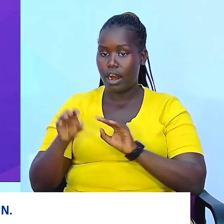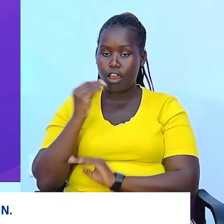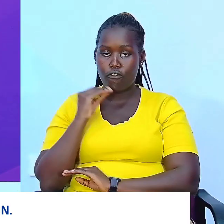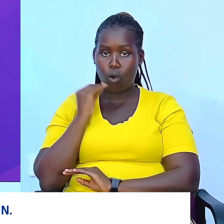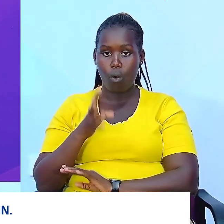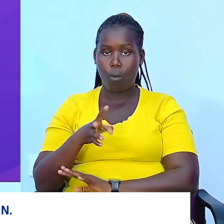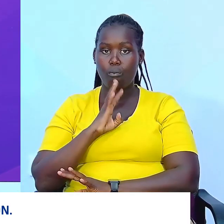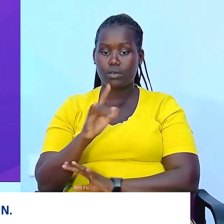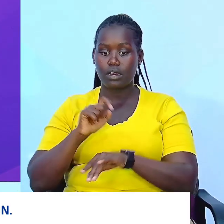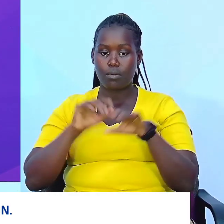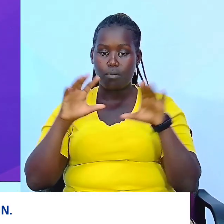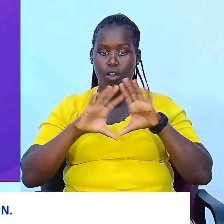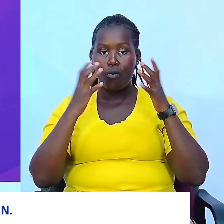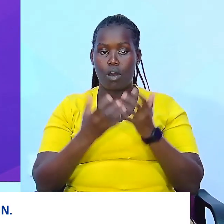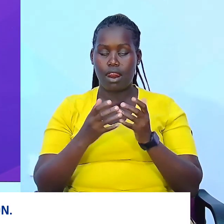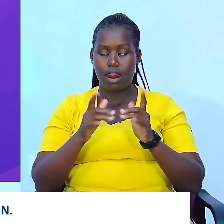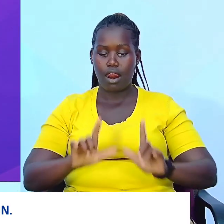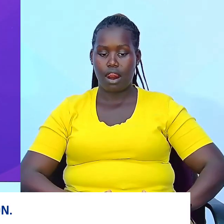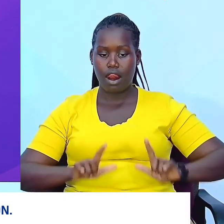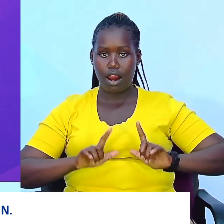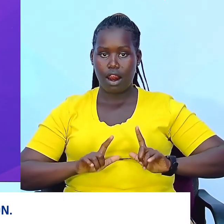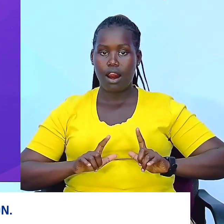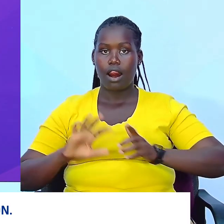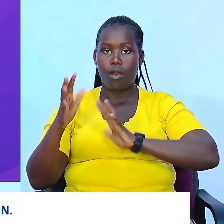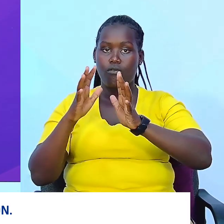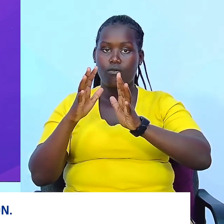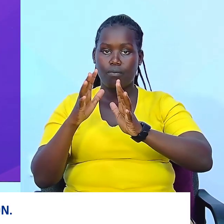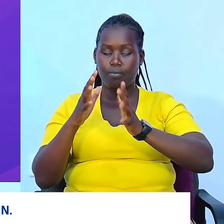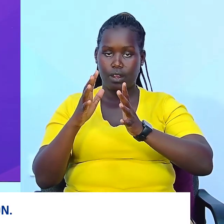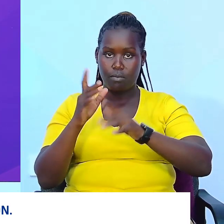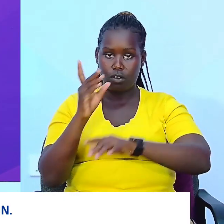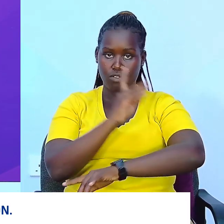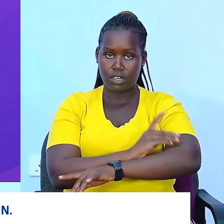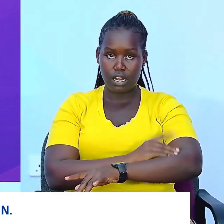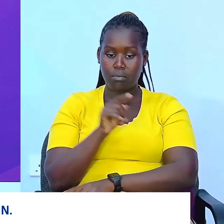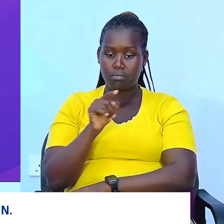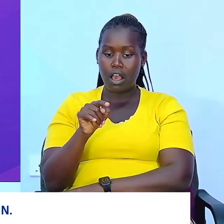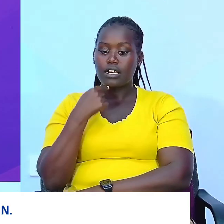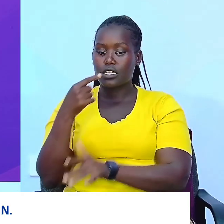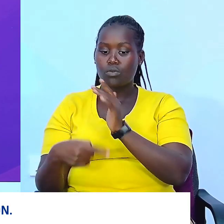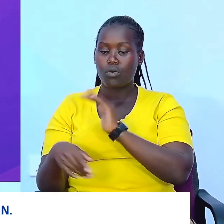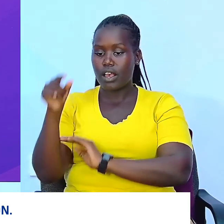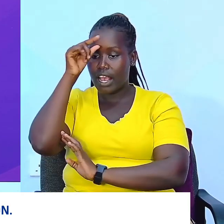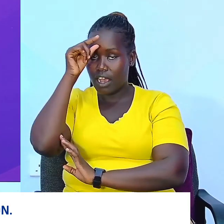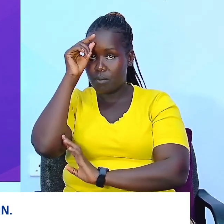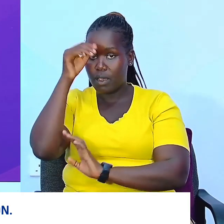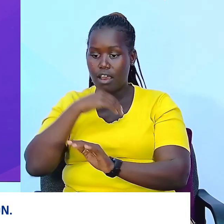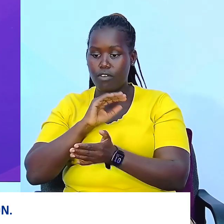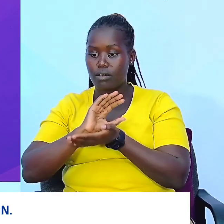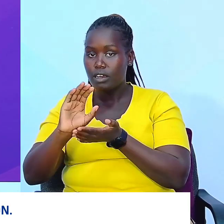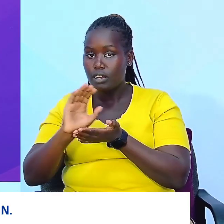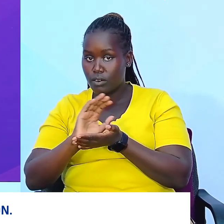during World Wildlife Day celebrations at the Conservancy, Miano noted that the government has